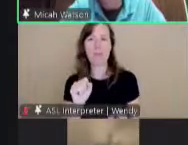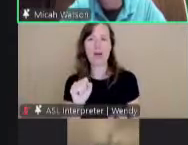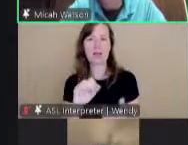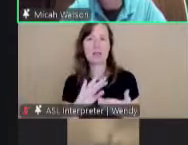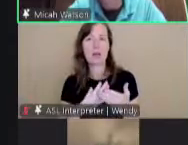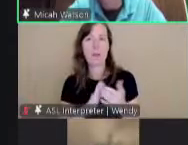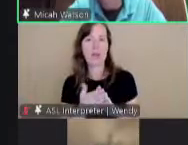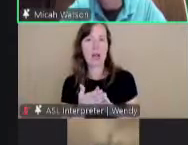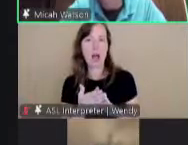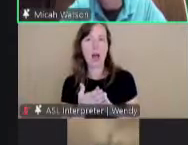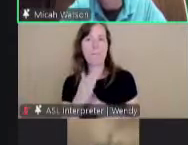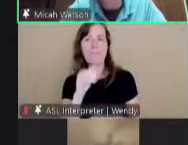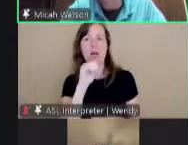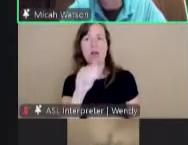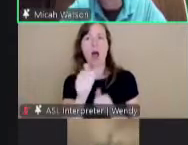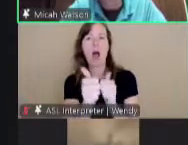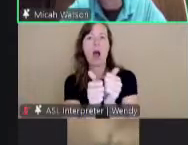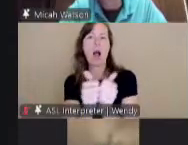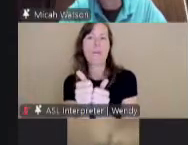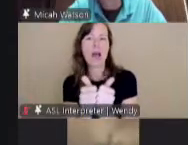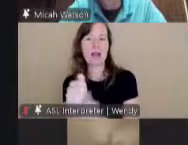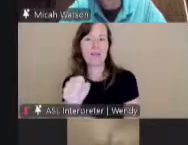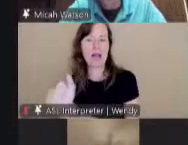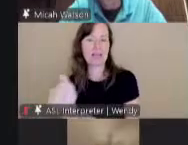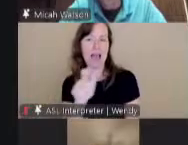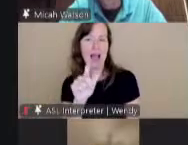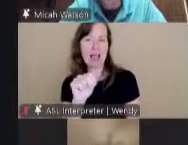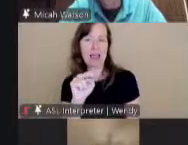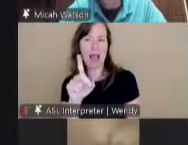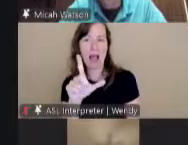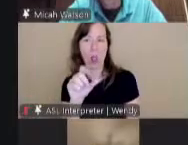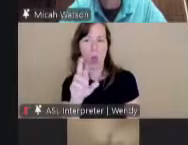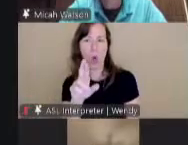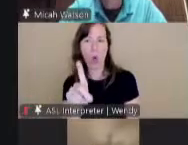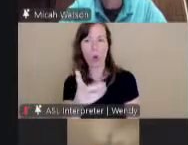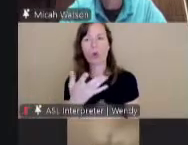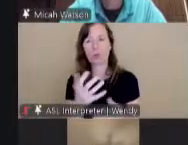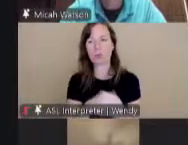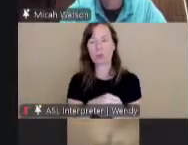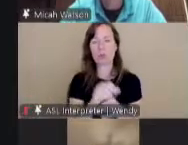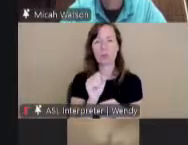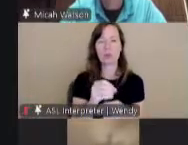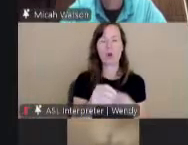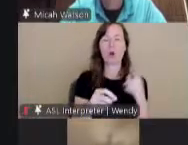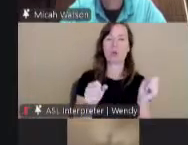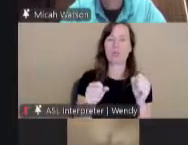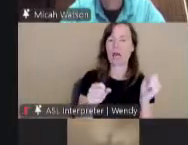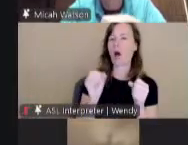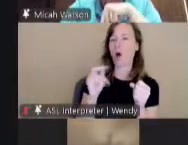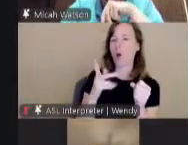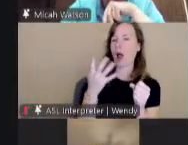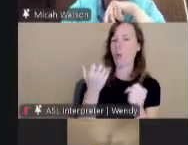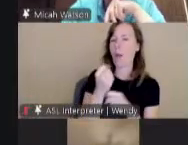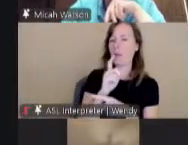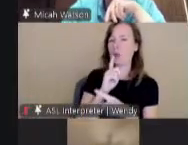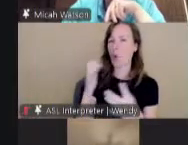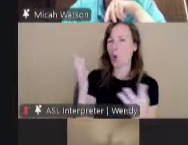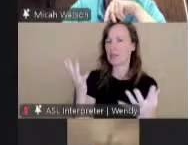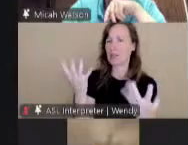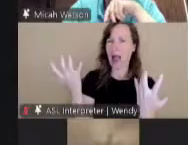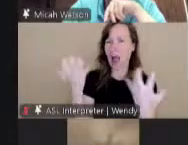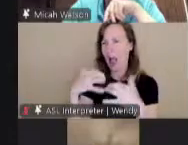not competitive as a landlord. Yeah. Okay, cool. So I just wanted to make sure that there is such thing as a hybrid of